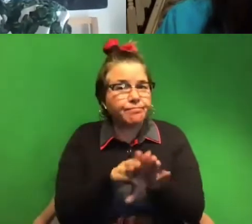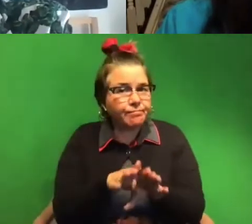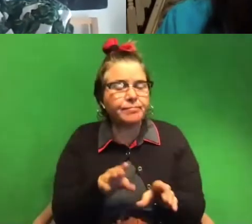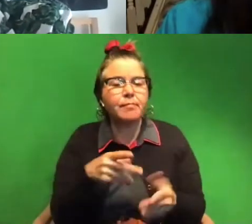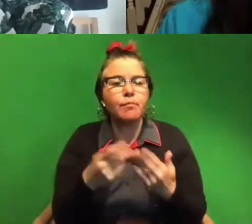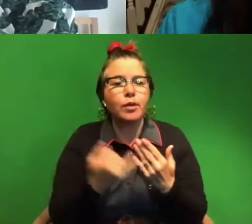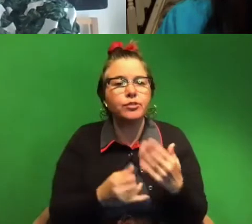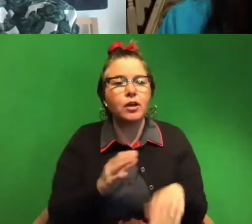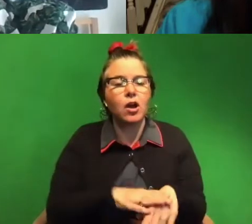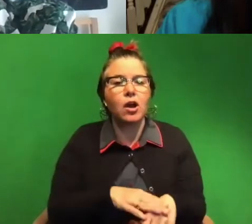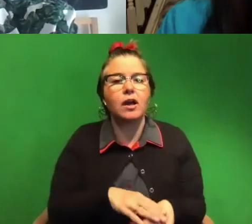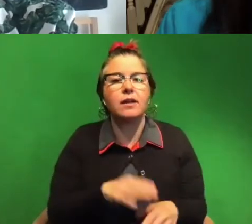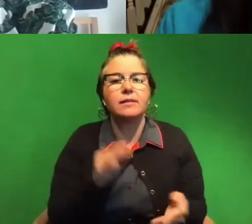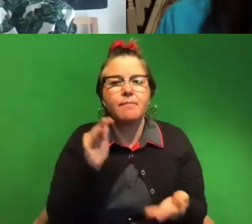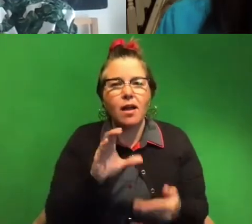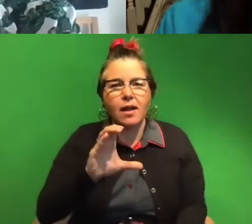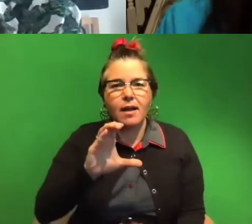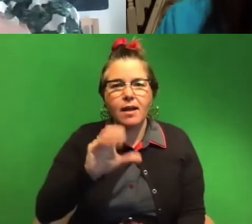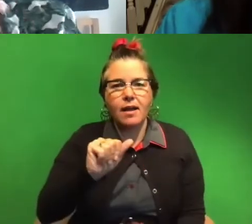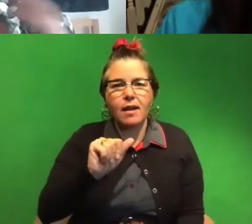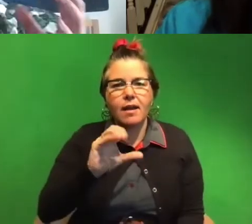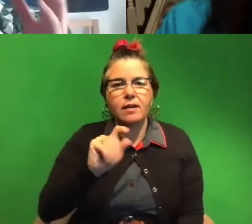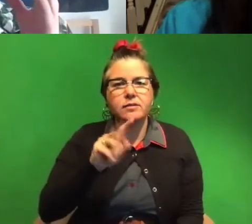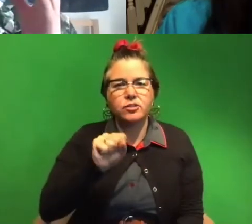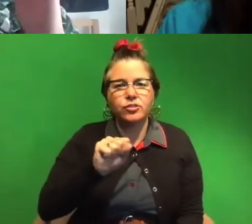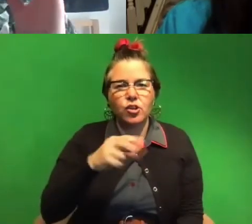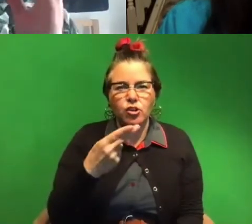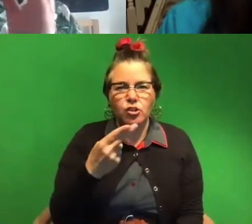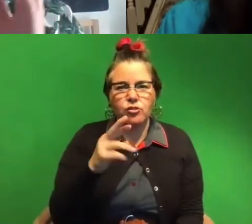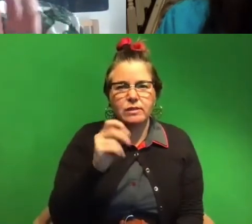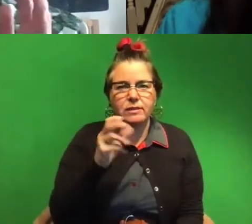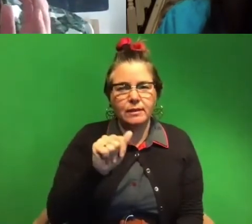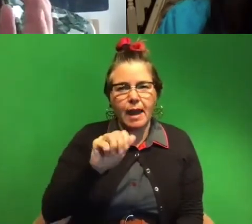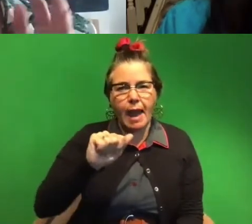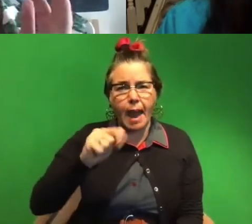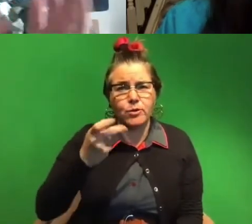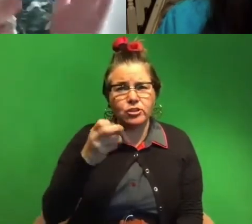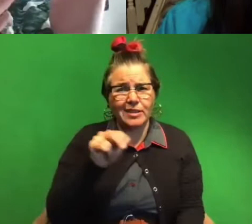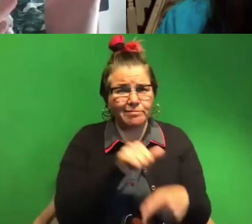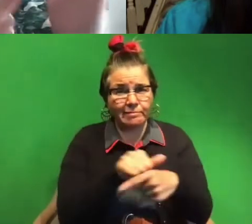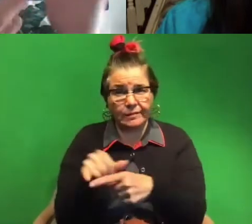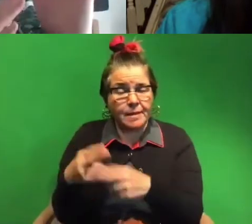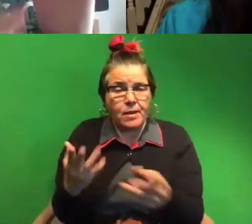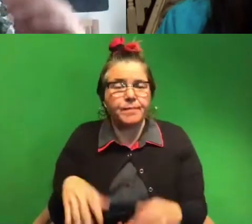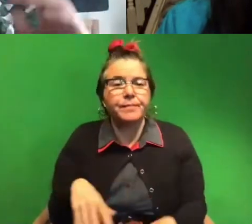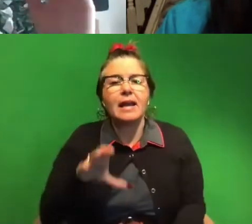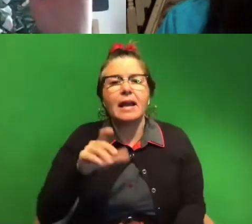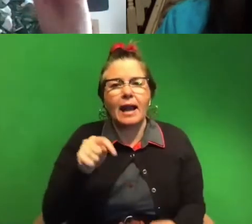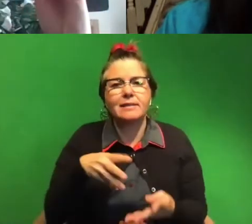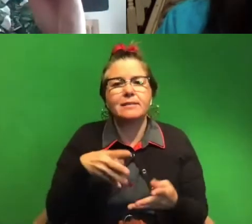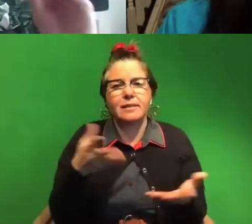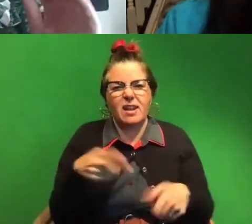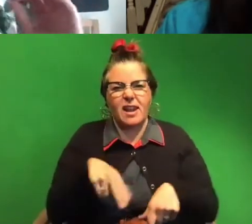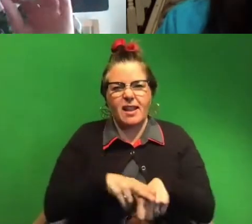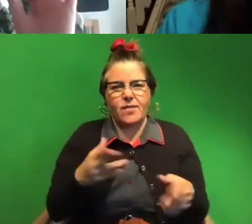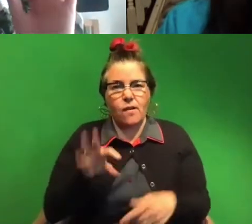a little cactus called Hericea aboriginum, and it's a cactus that is endemic here to Florida.